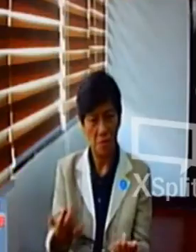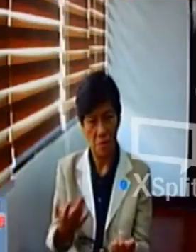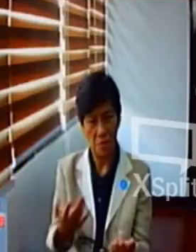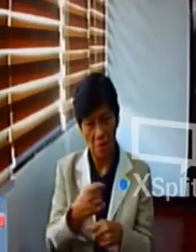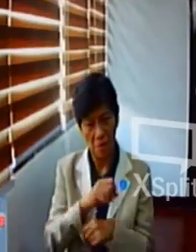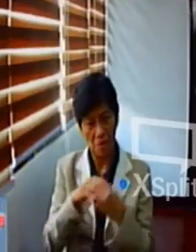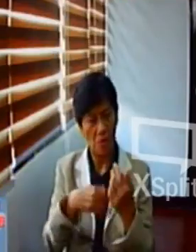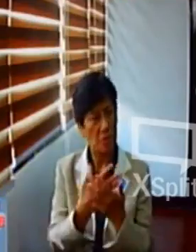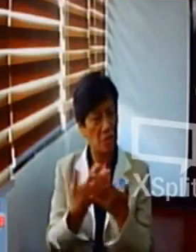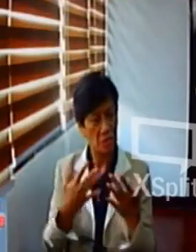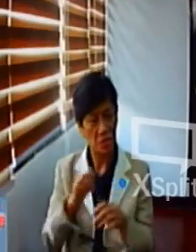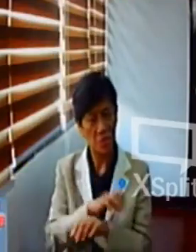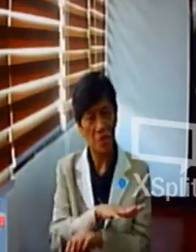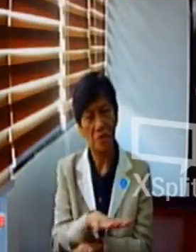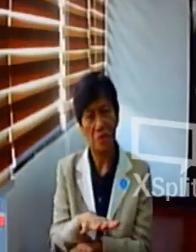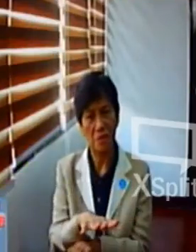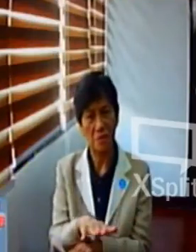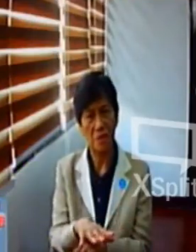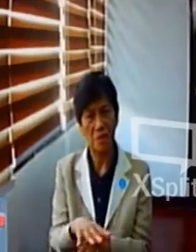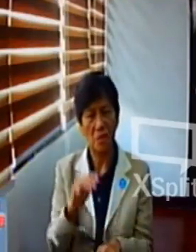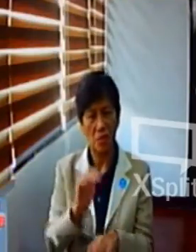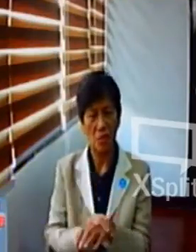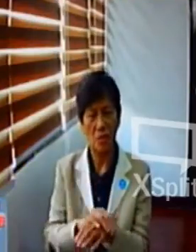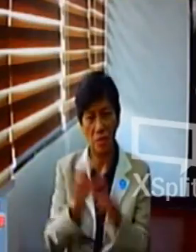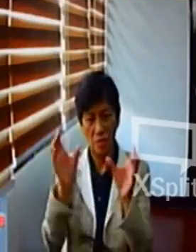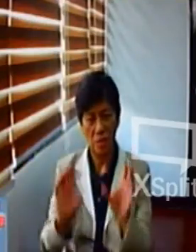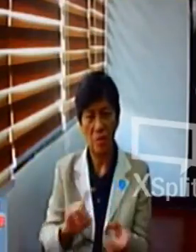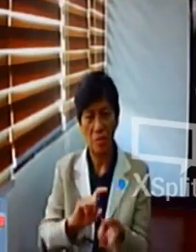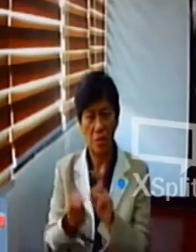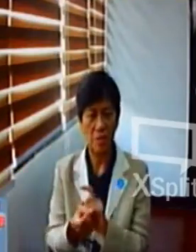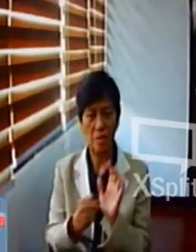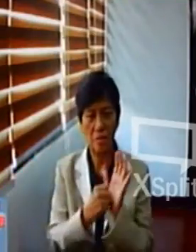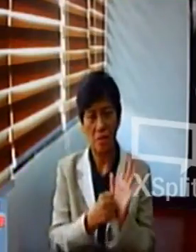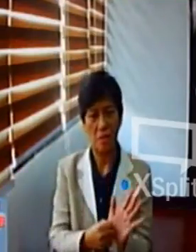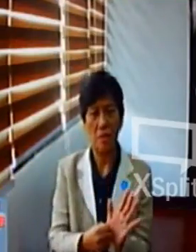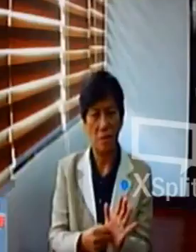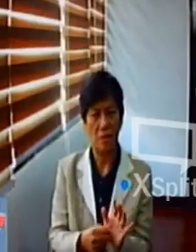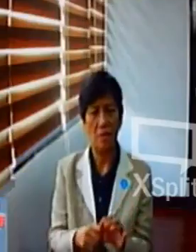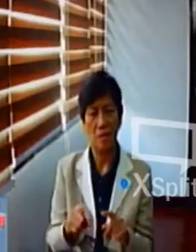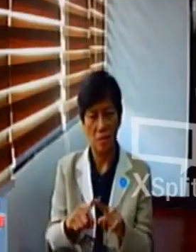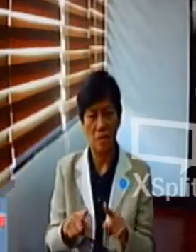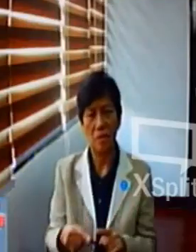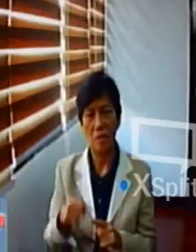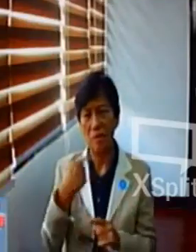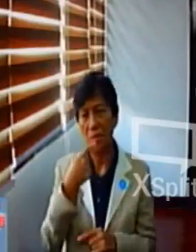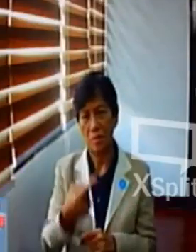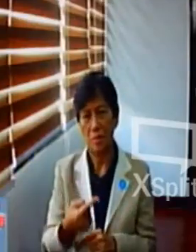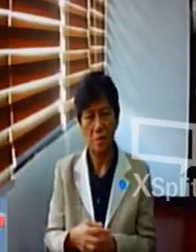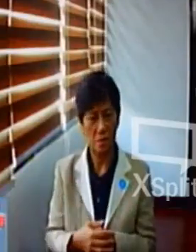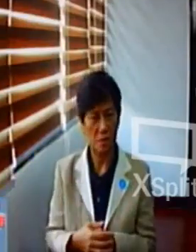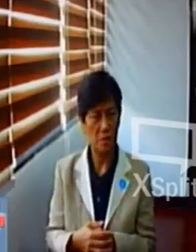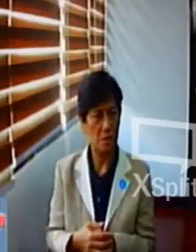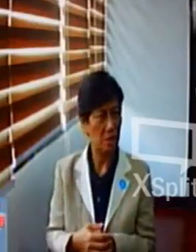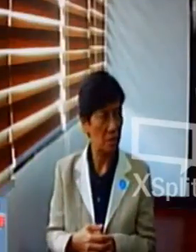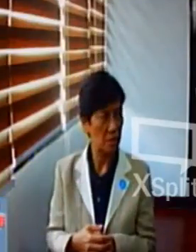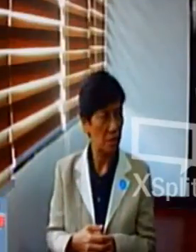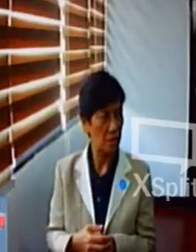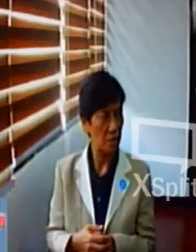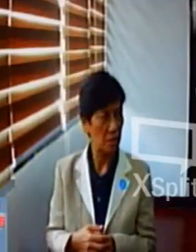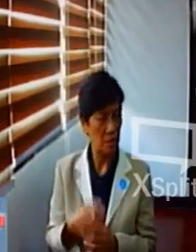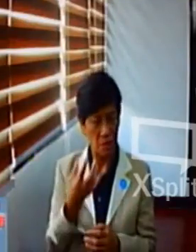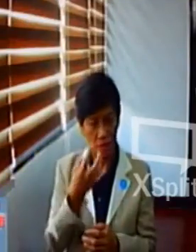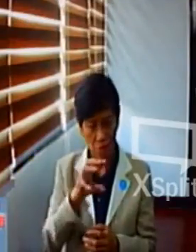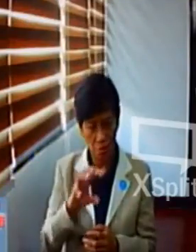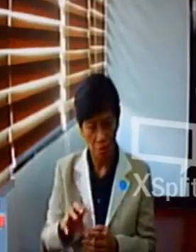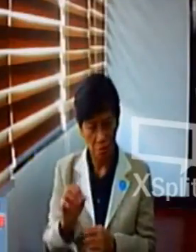all these effects of climate change symptoms. As I've said, These are warming